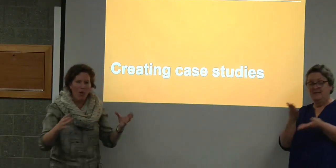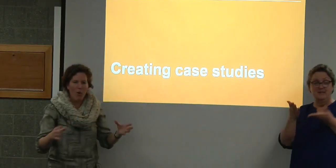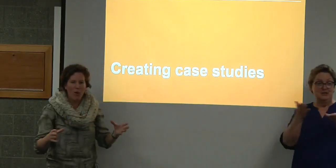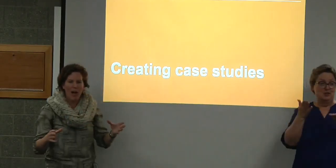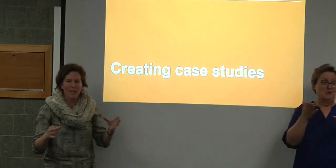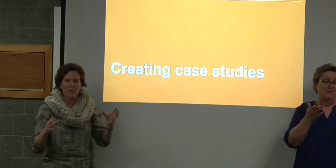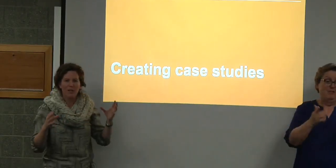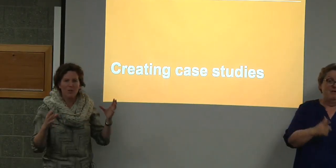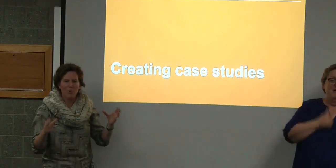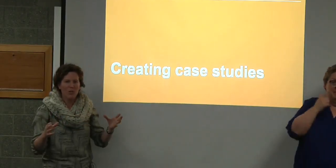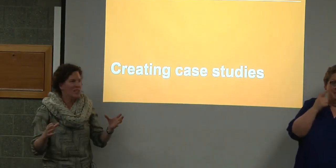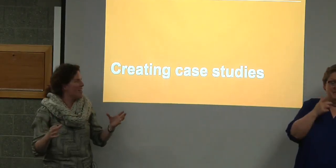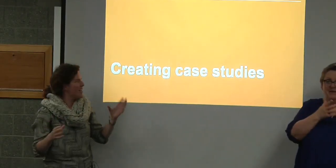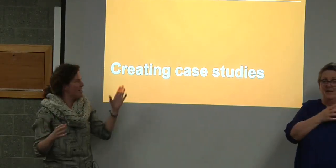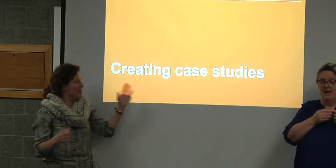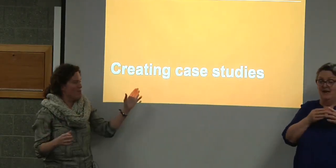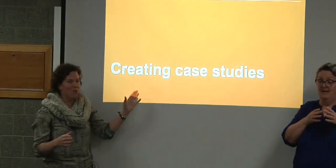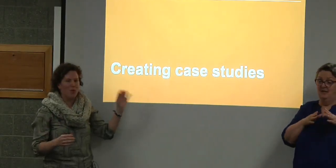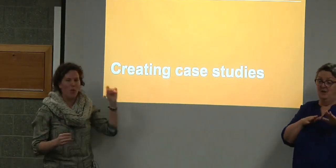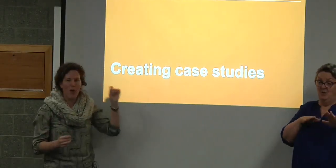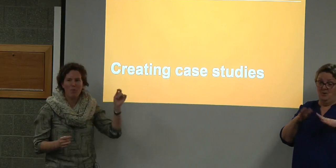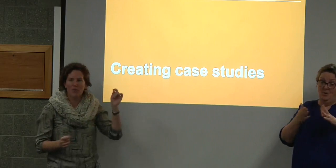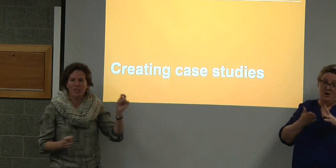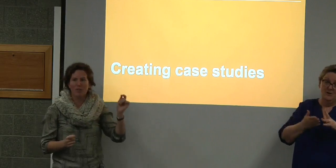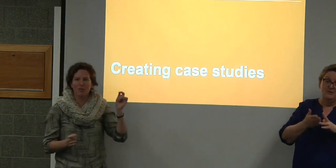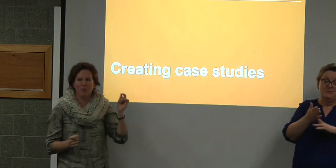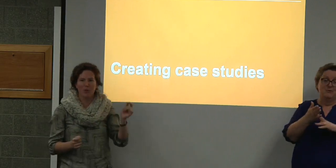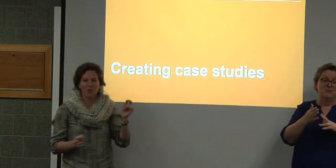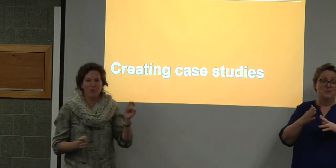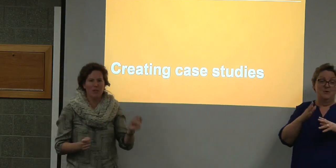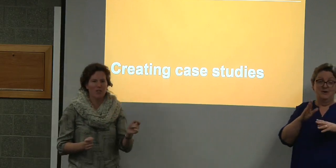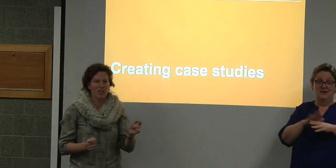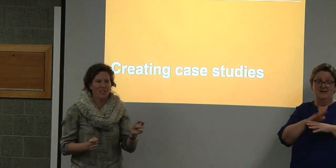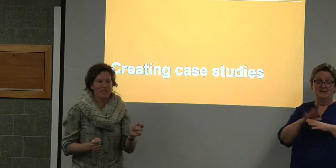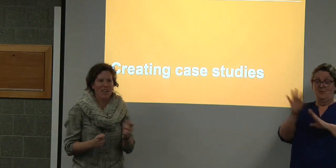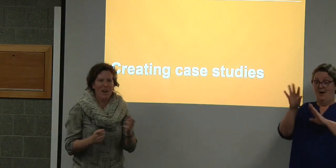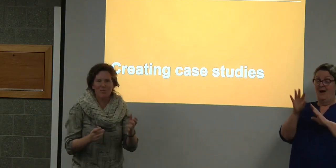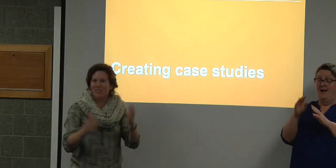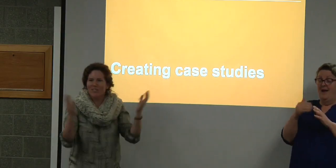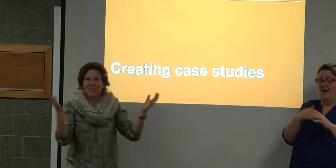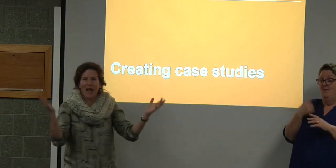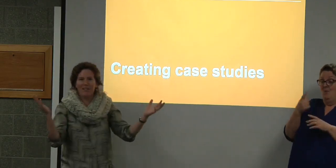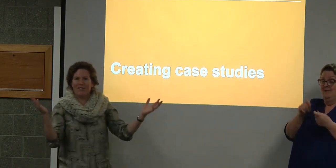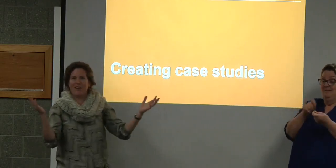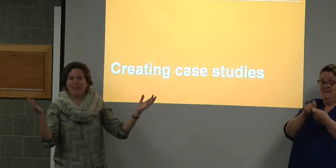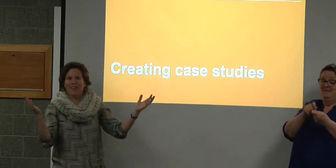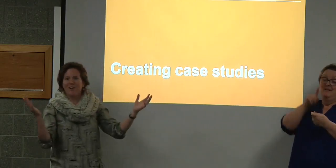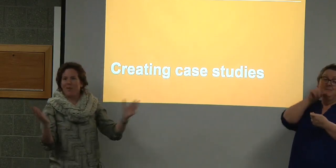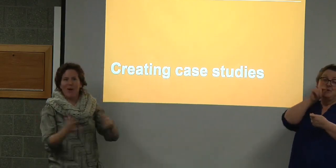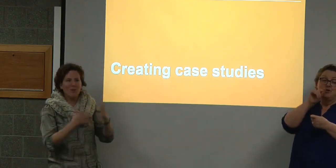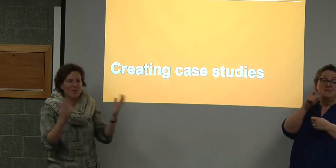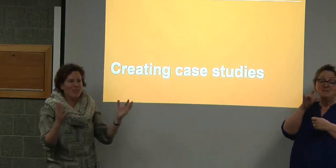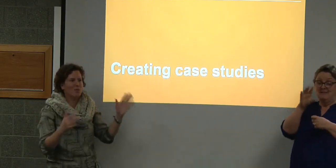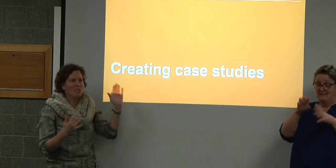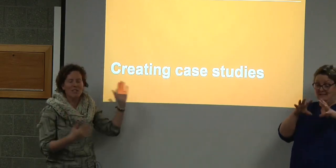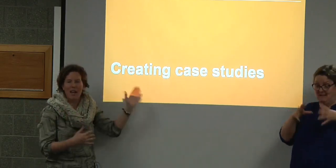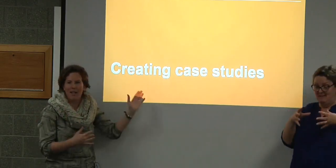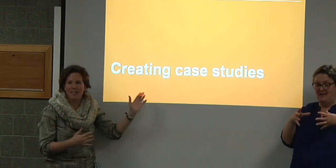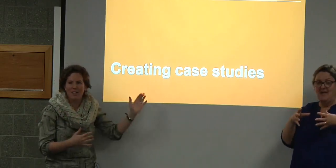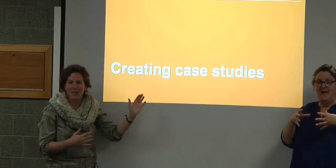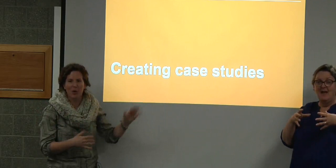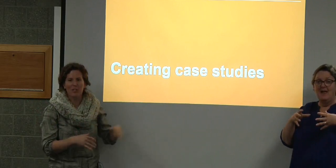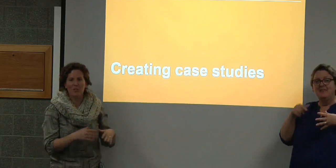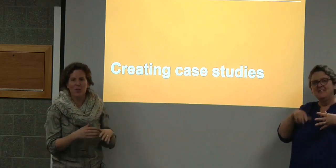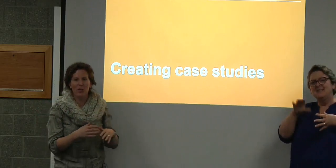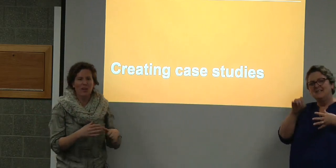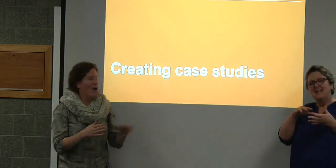we walk through the whole class by using an example of one particular bird species. And I was like, this is a case study. We're all doing this, but this